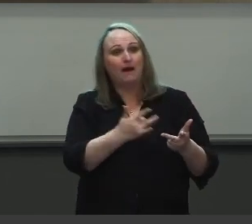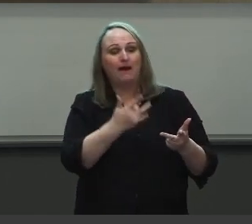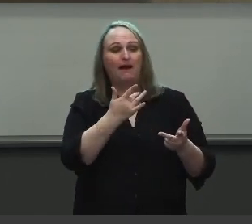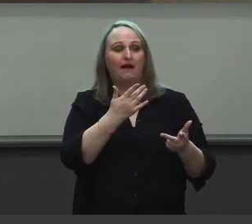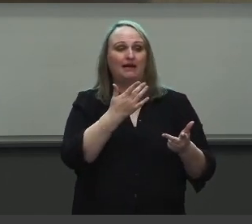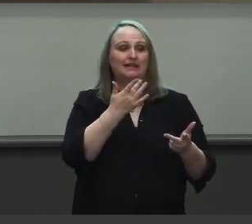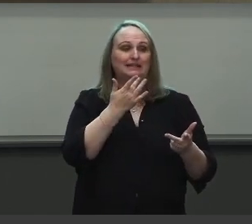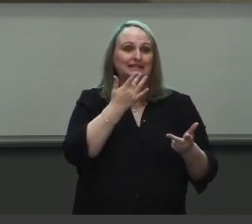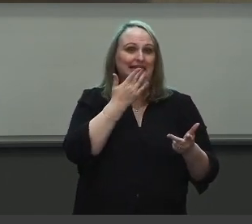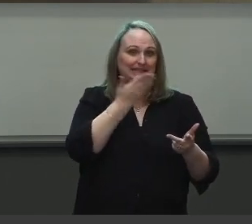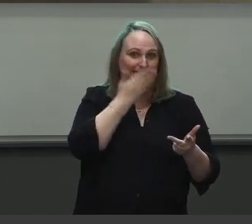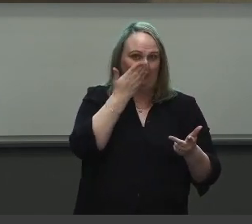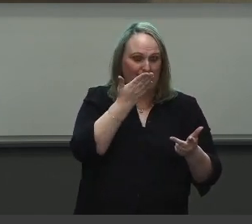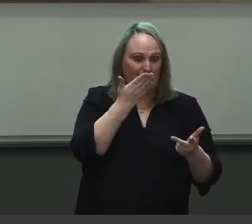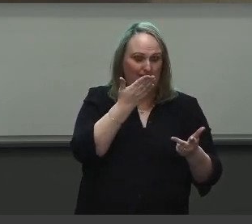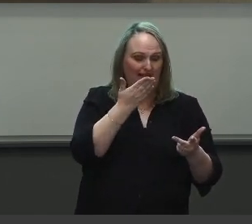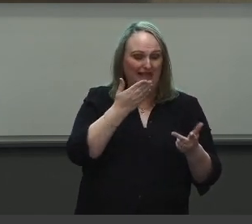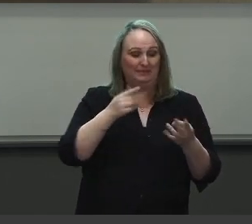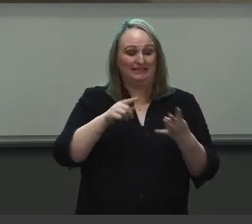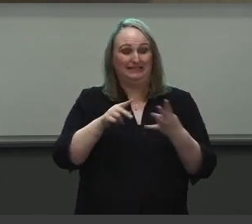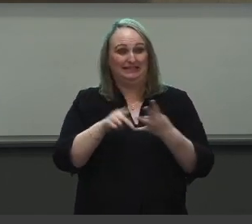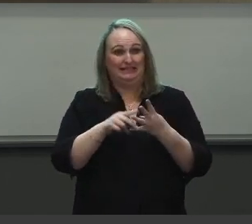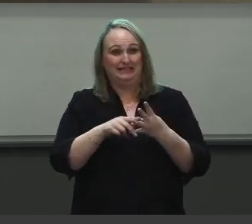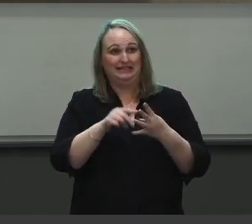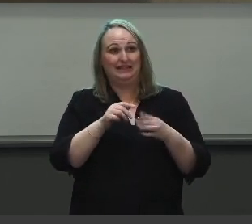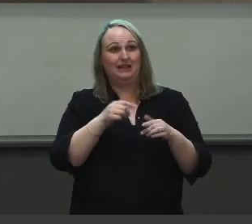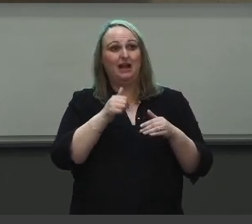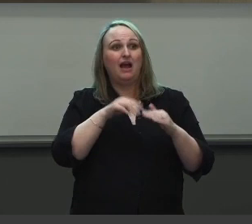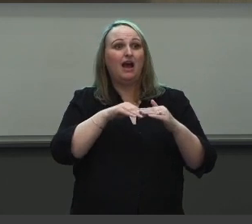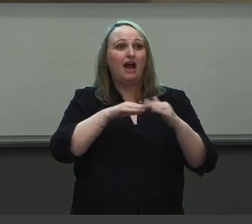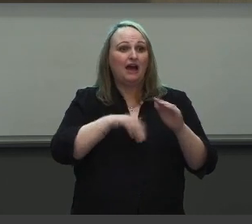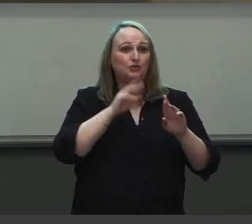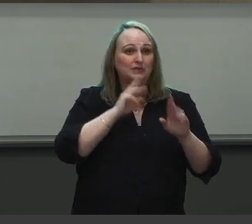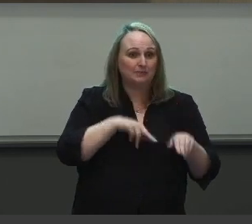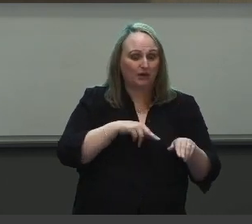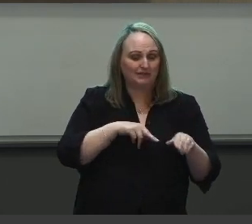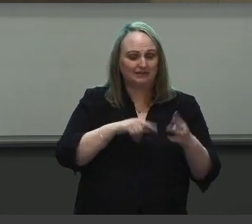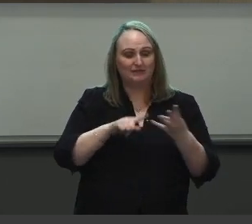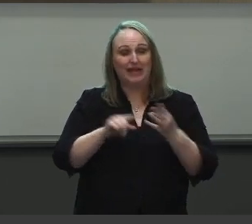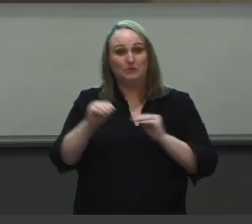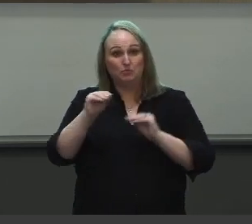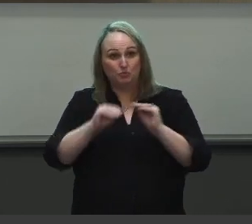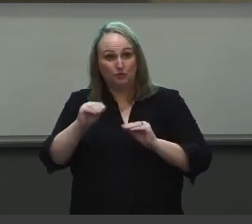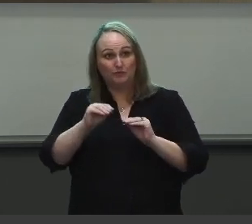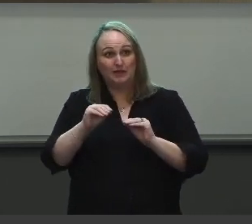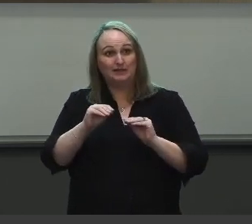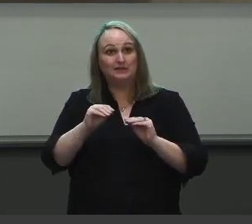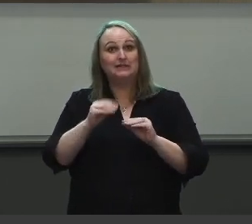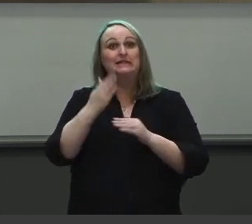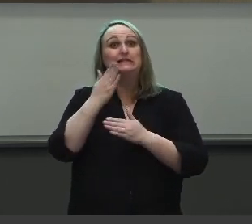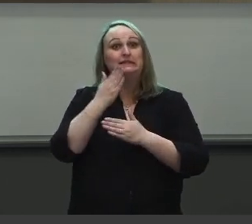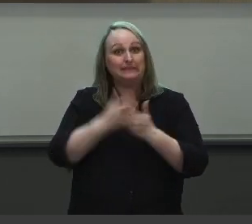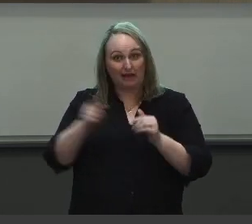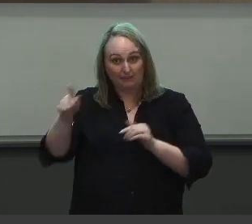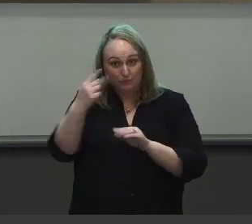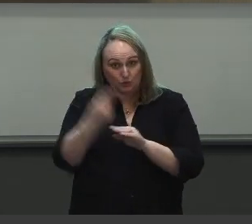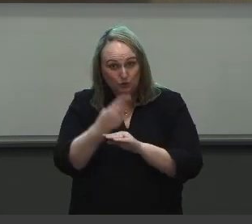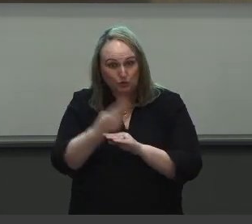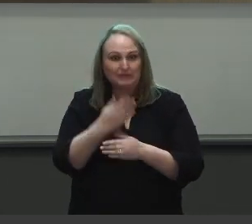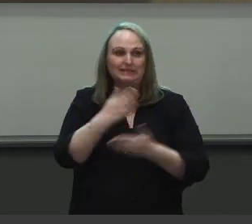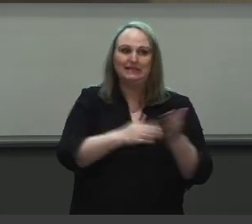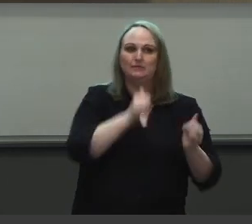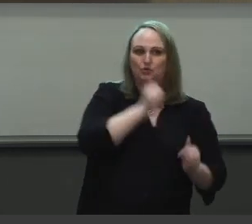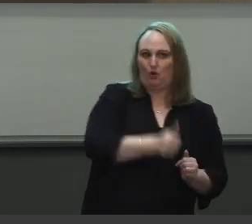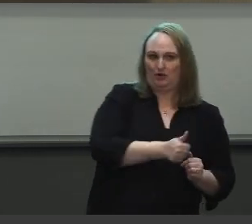group. But the under-responsive and the movement groups appear for some researchers and not for others. Which, what